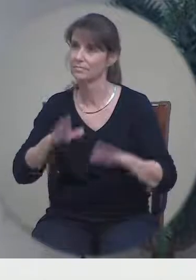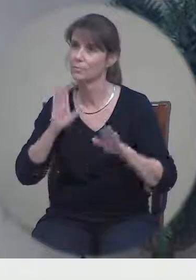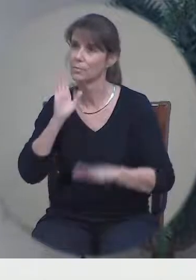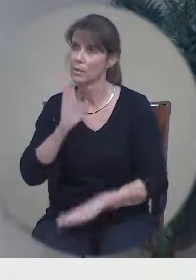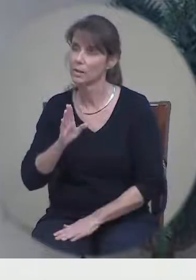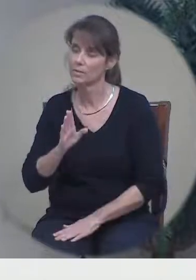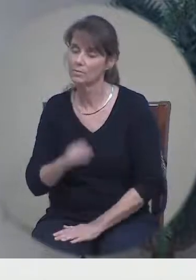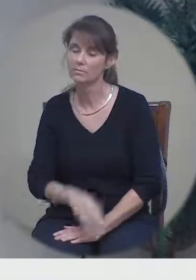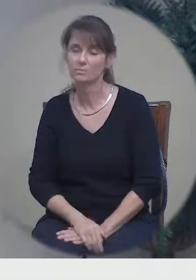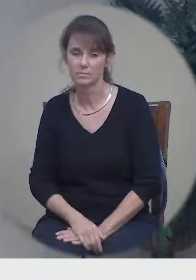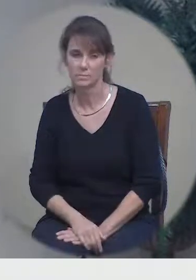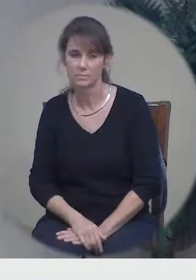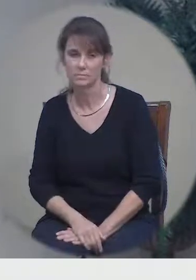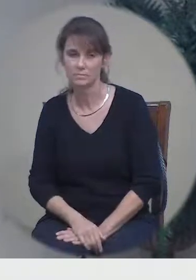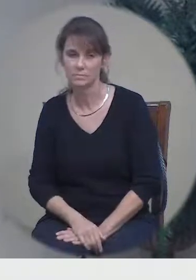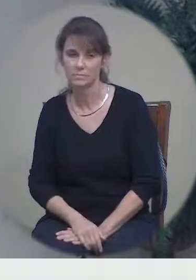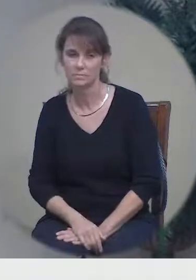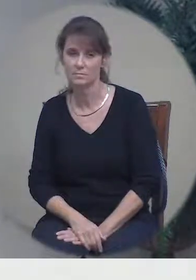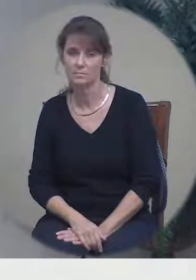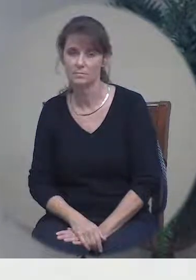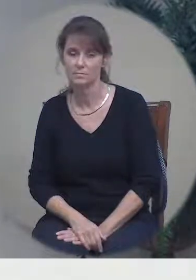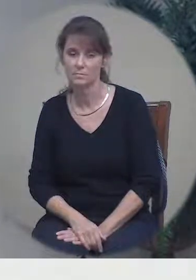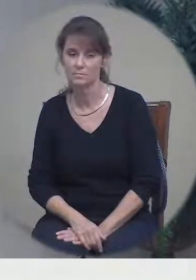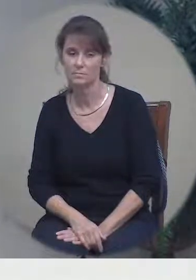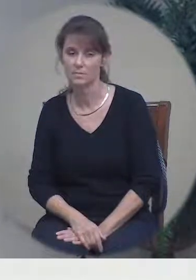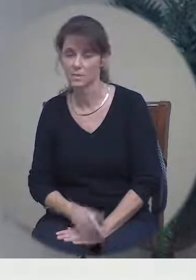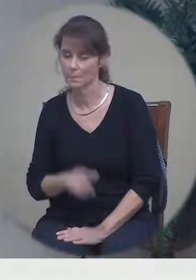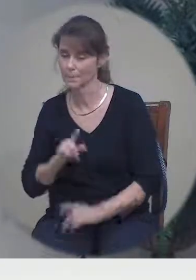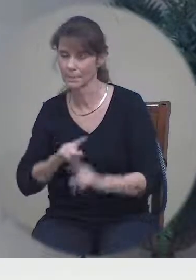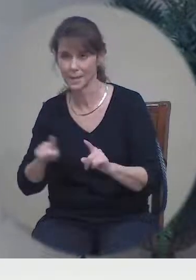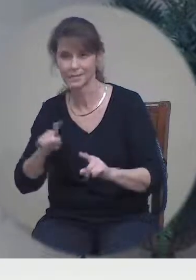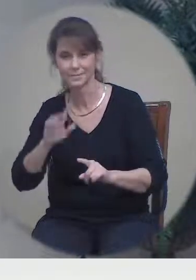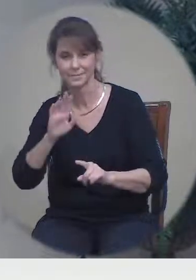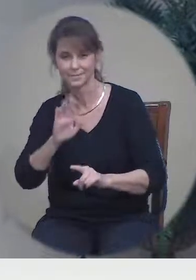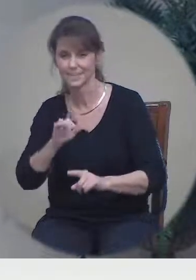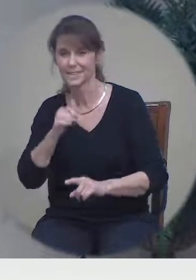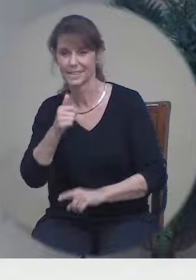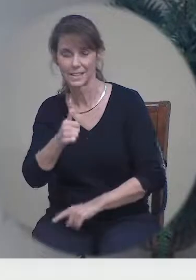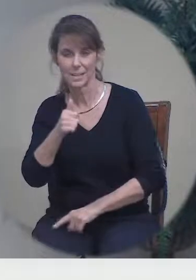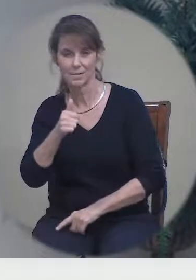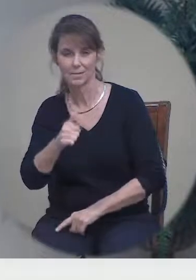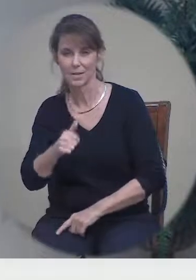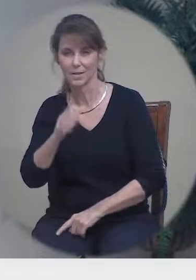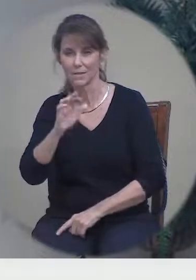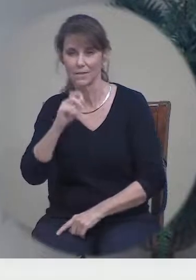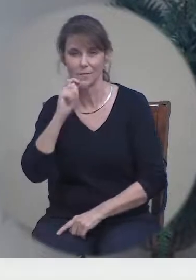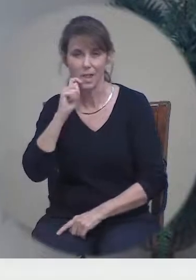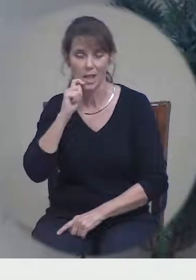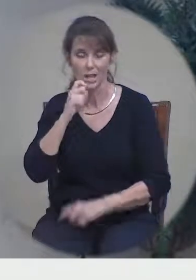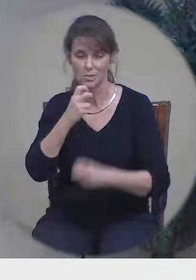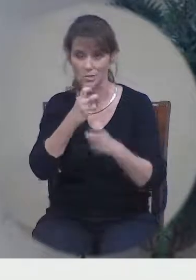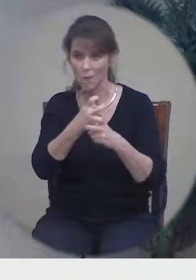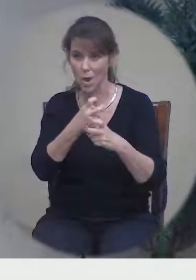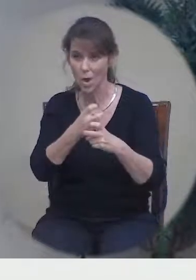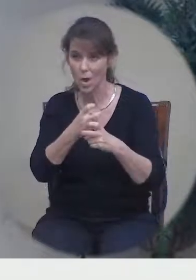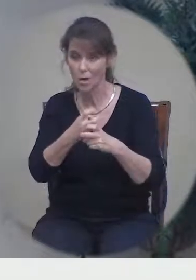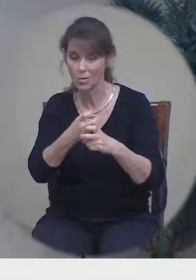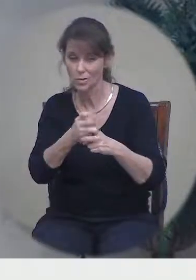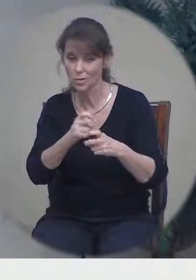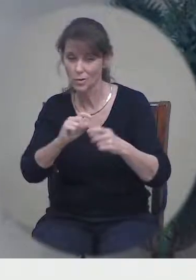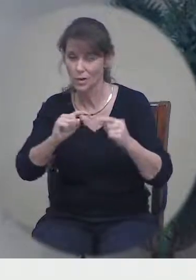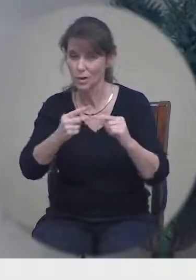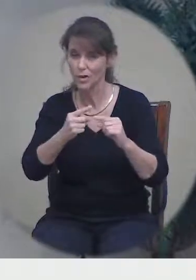your hand now, touch his bone and his flesh, and he will curse you to his face." So the Lord said to